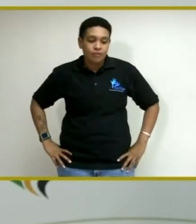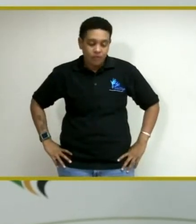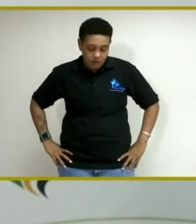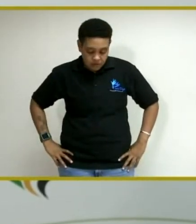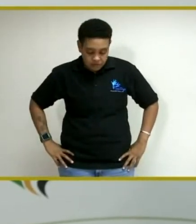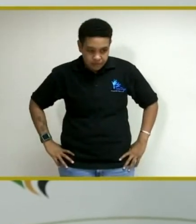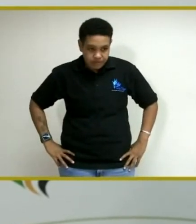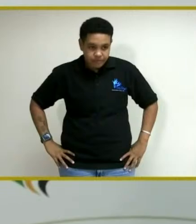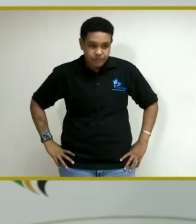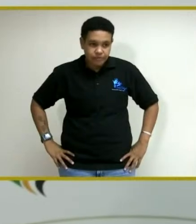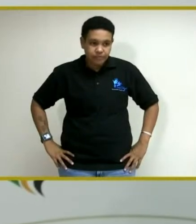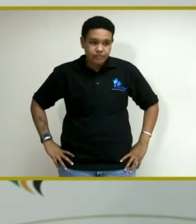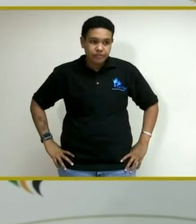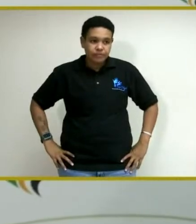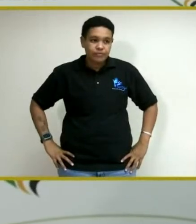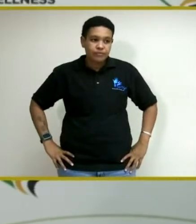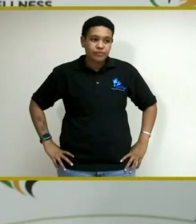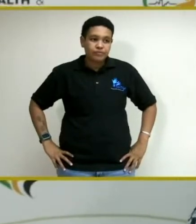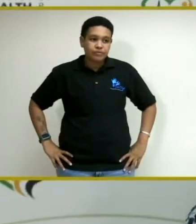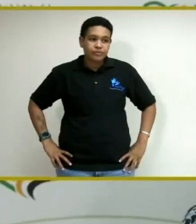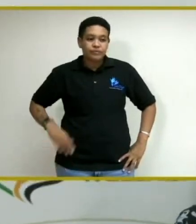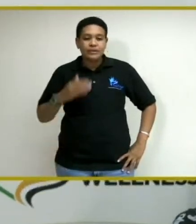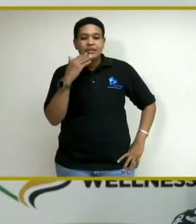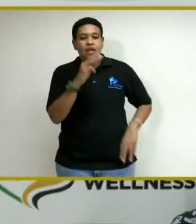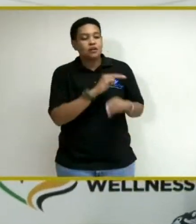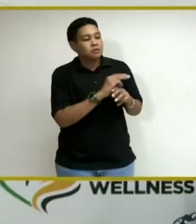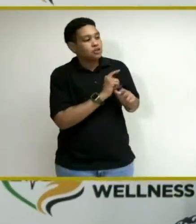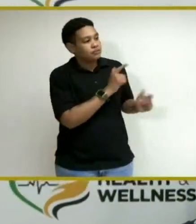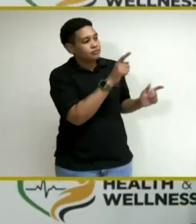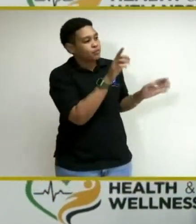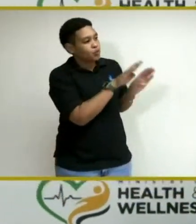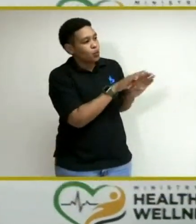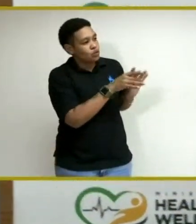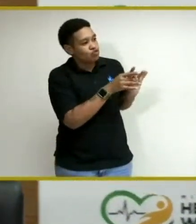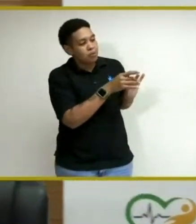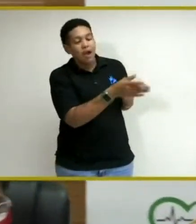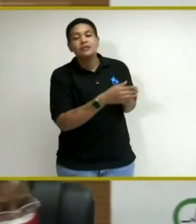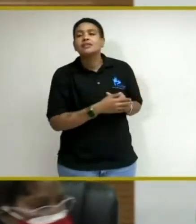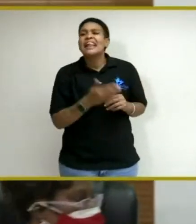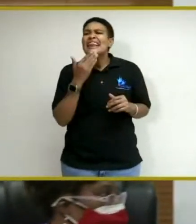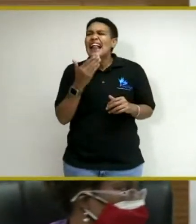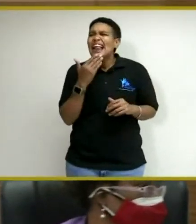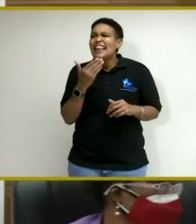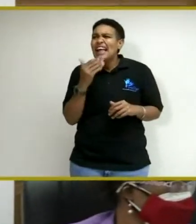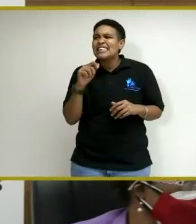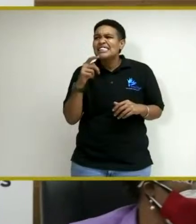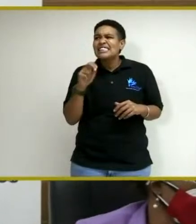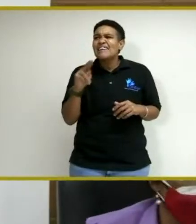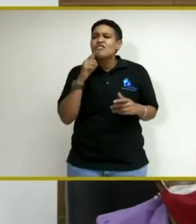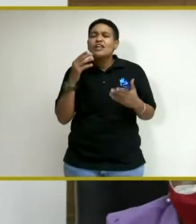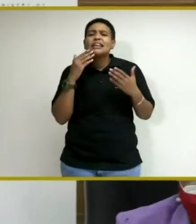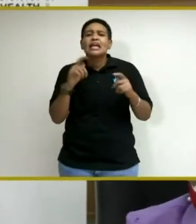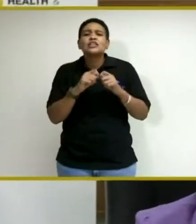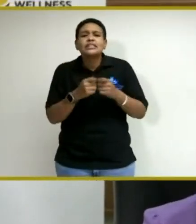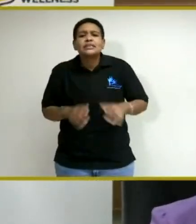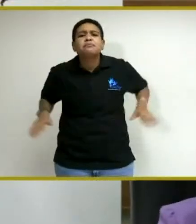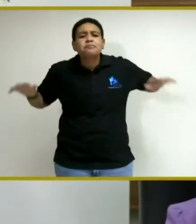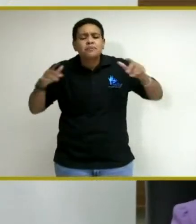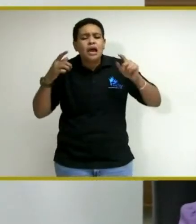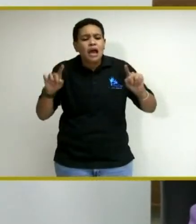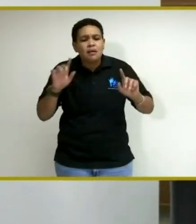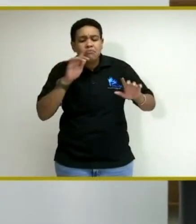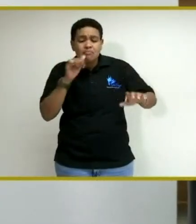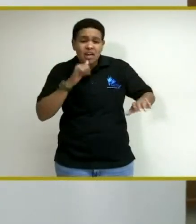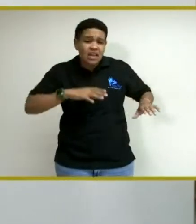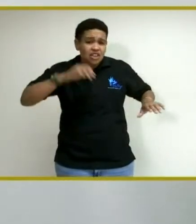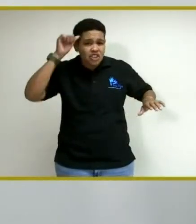Thank you very much. So, Minister, I'm going to hand back to you now for your closing remarks. Thank you very much, Stephen, and thanks to the team. Ladies